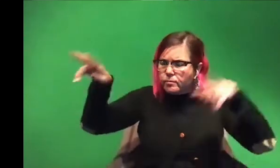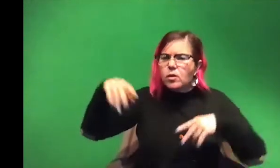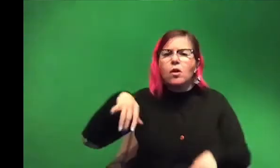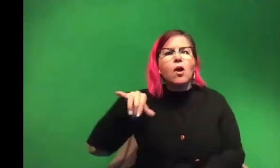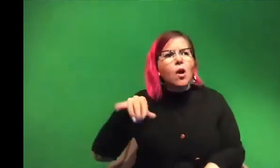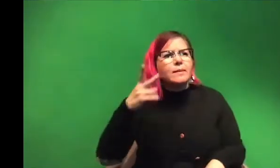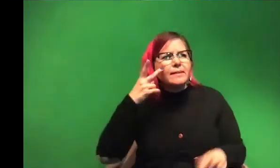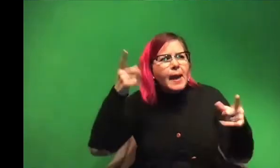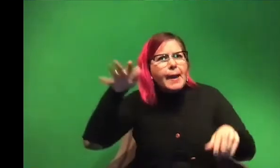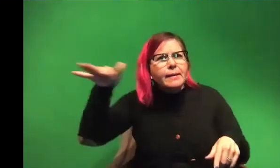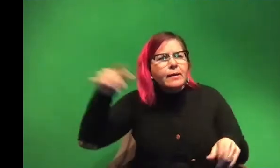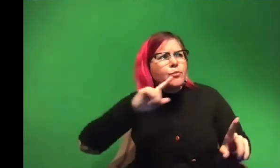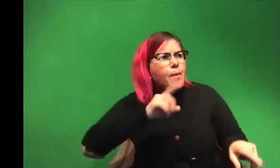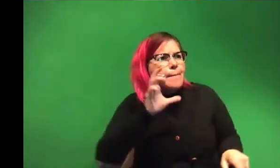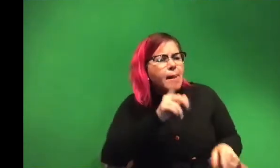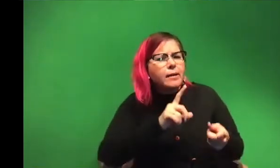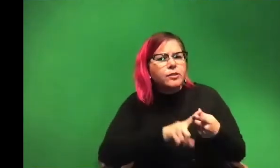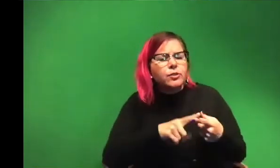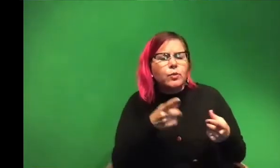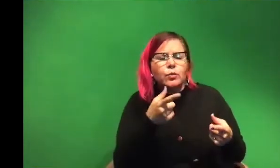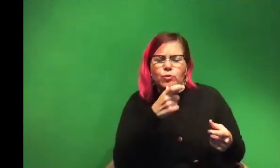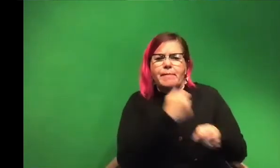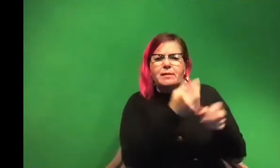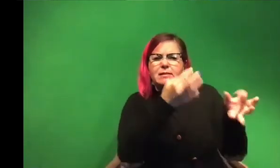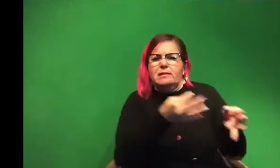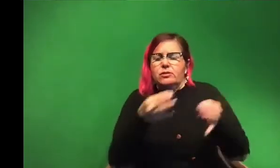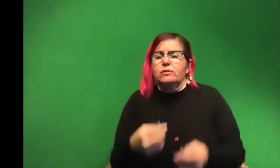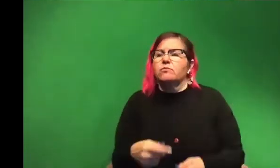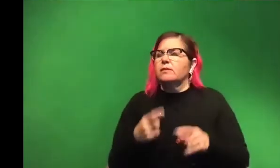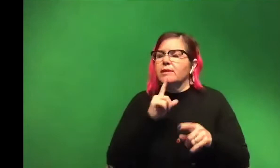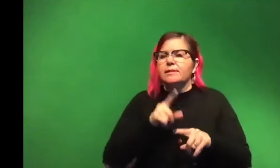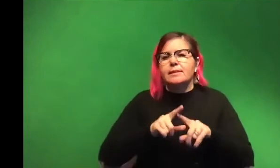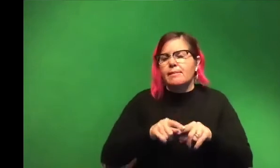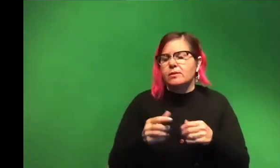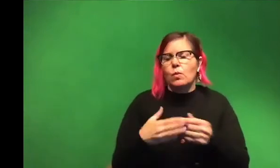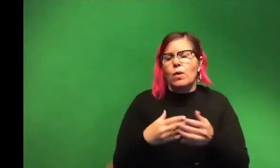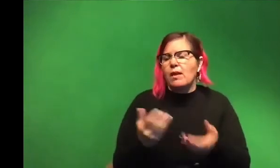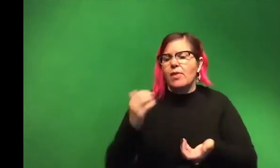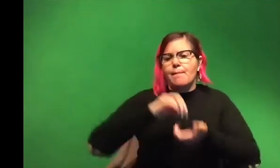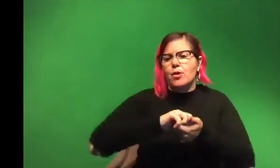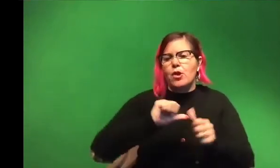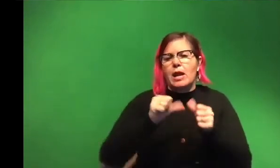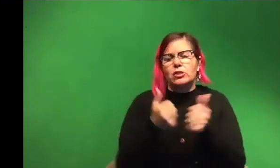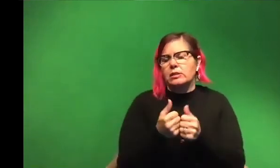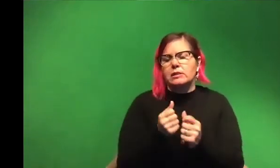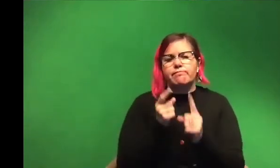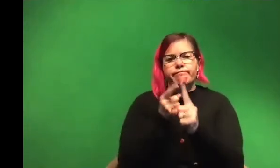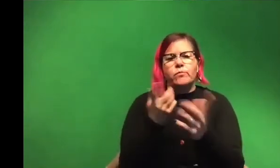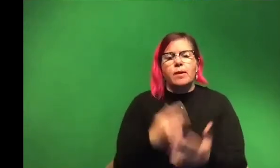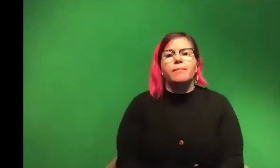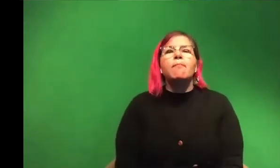see happening, and then report that back to decision makers. So it really just depends on whatever our partner agency has tasked us to do.